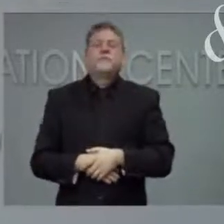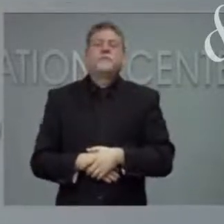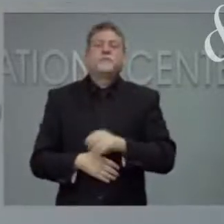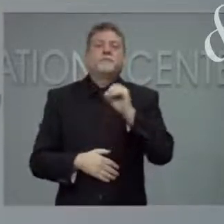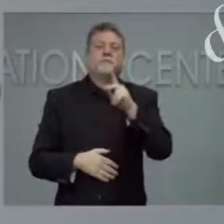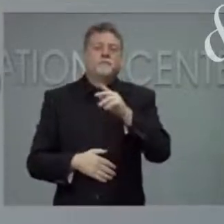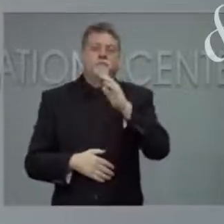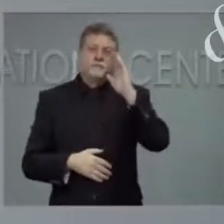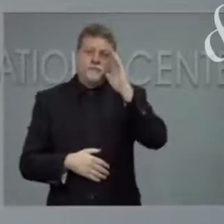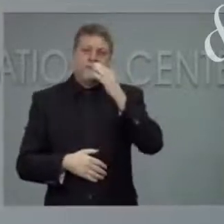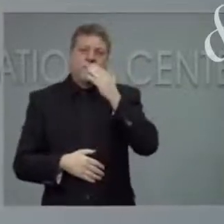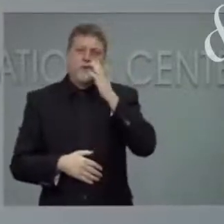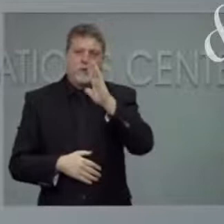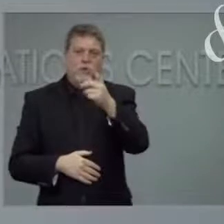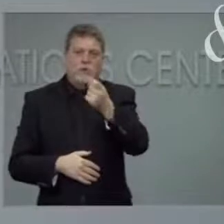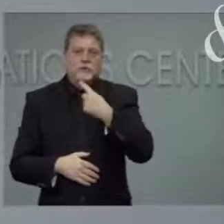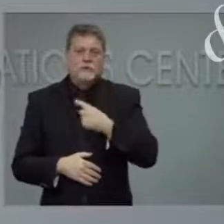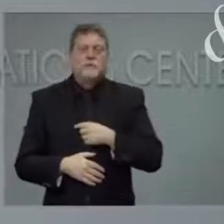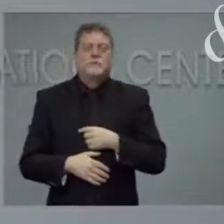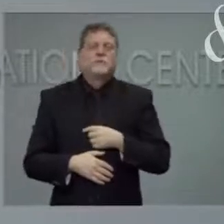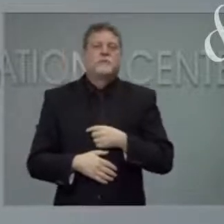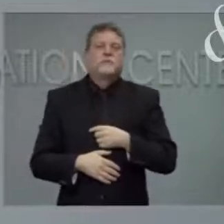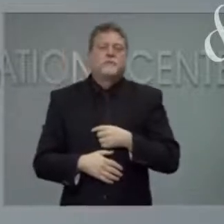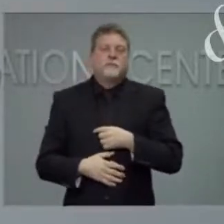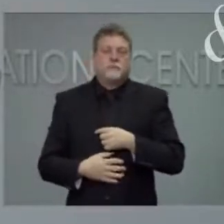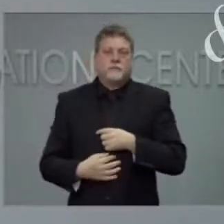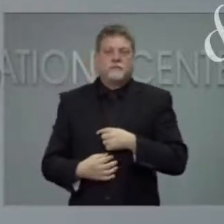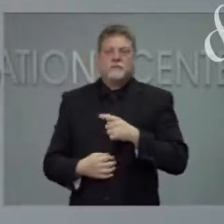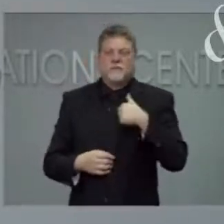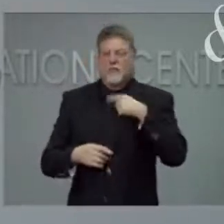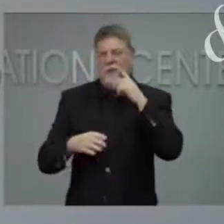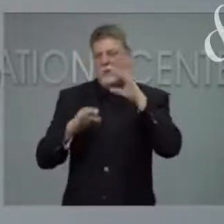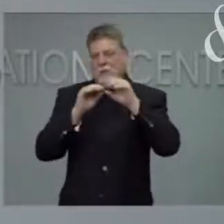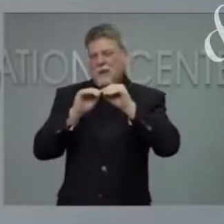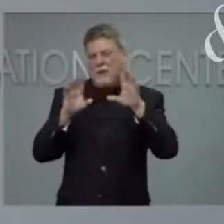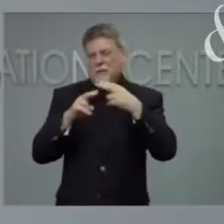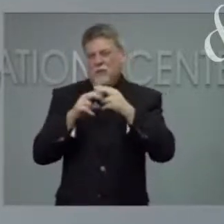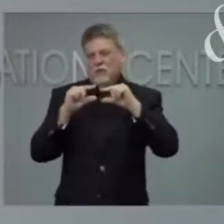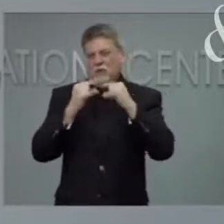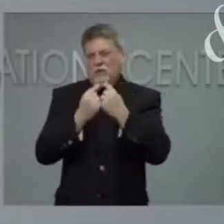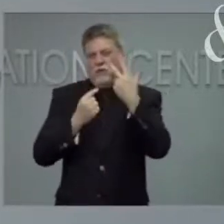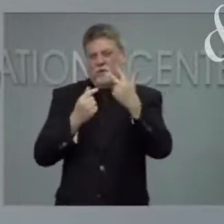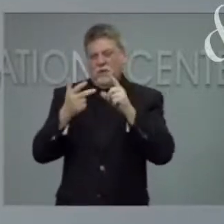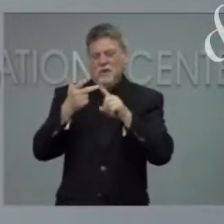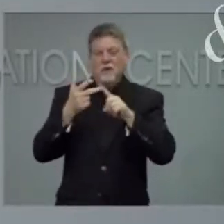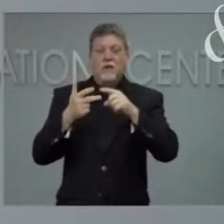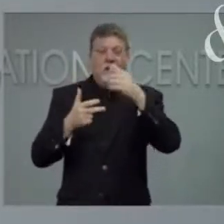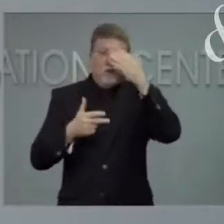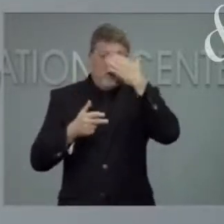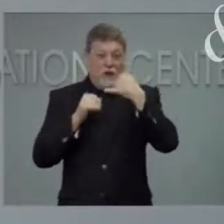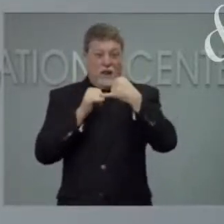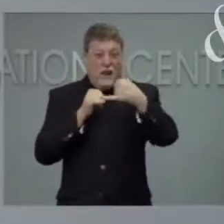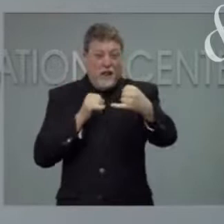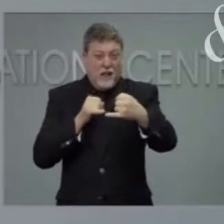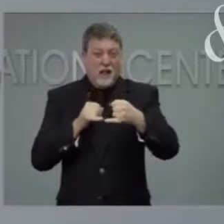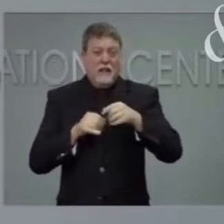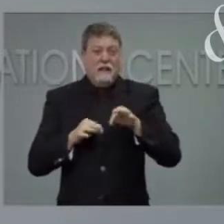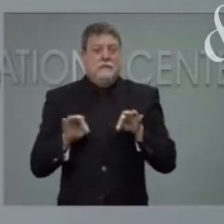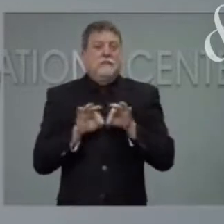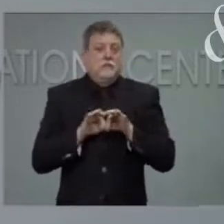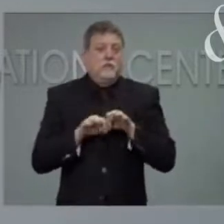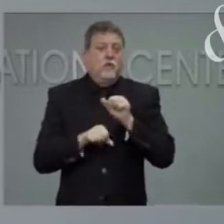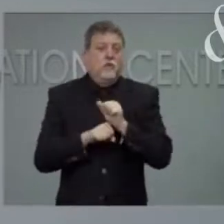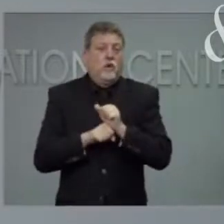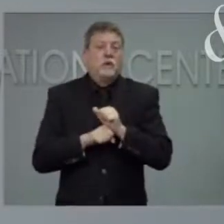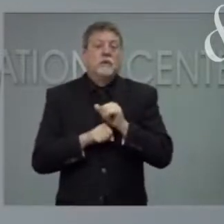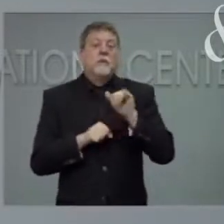Paige, thanks for the question. So the first thing to know about Group 3 and our frontline essential workers, these are folks that cannot be home to